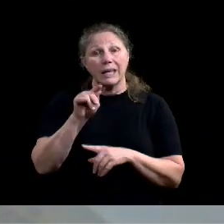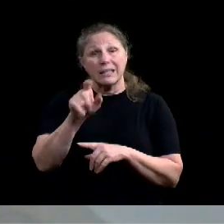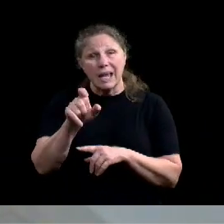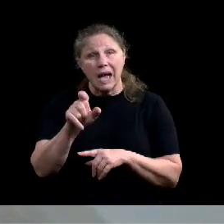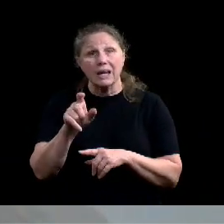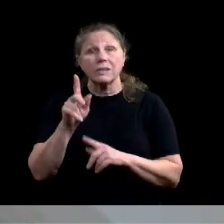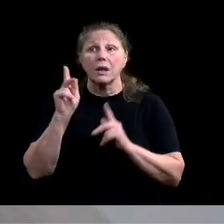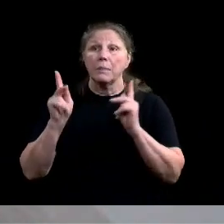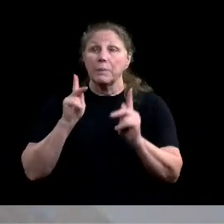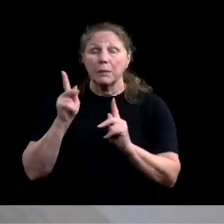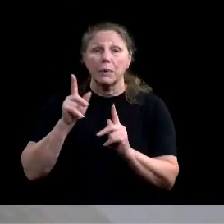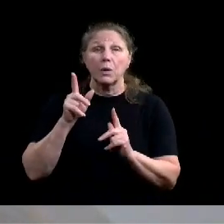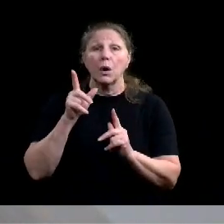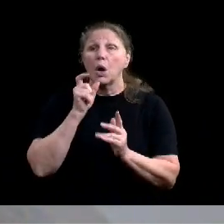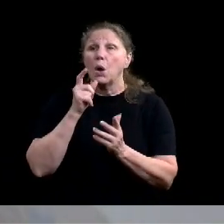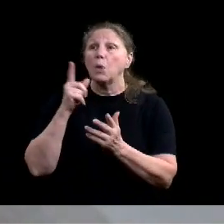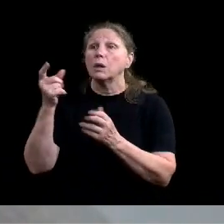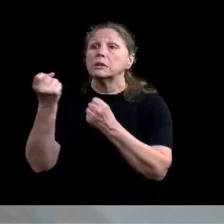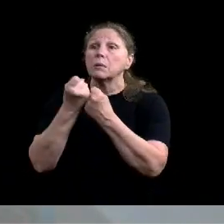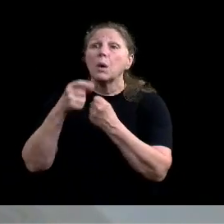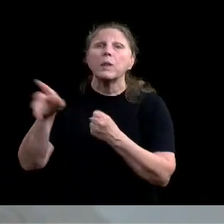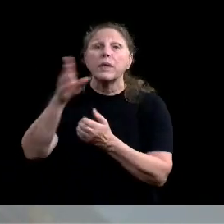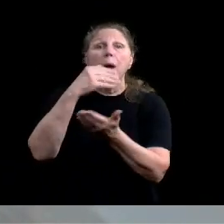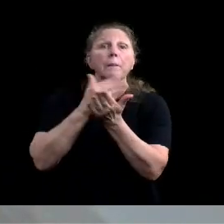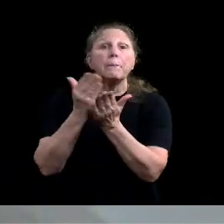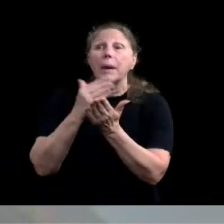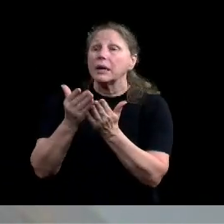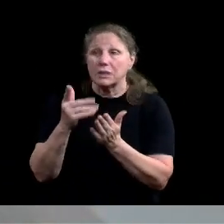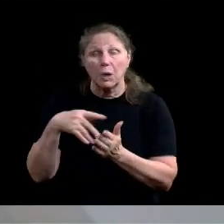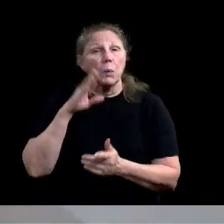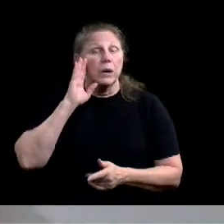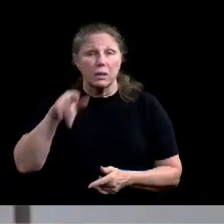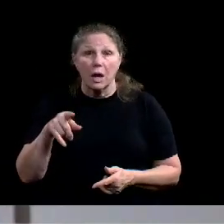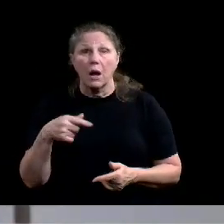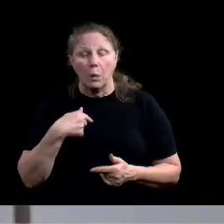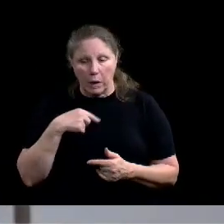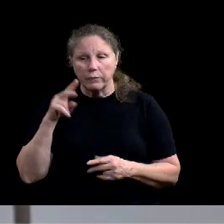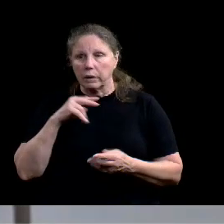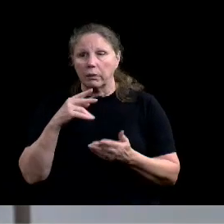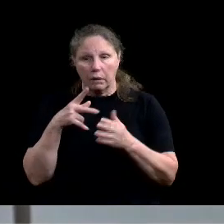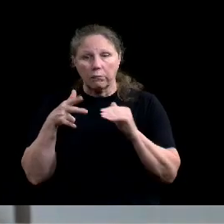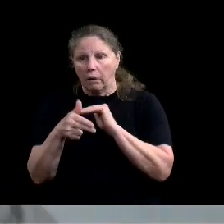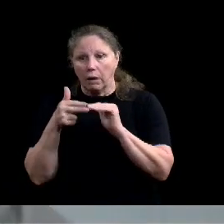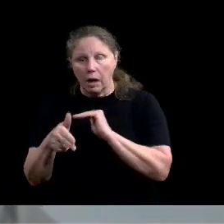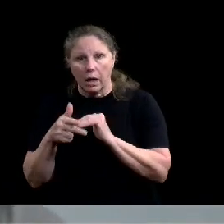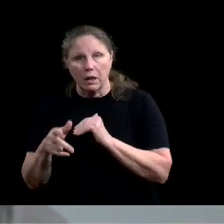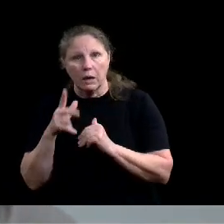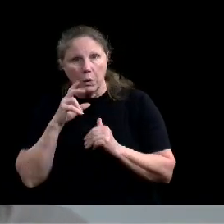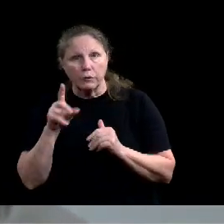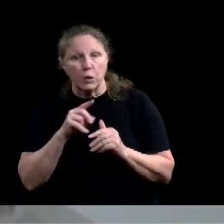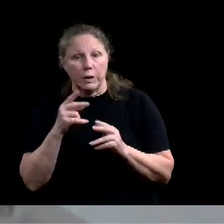at, we both start the budgeting process here fairly quickly, and there's